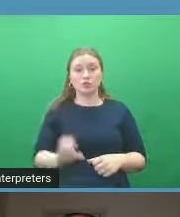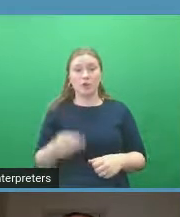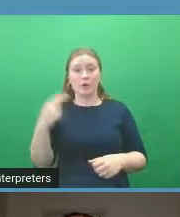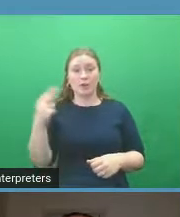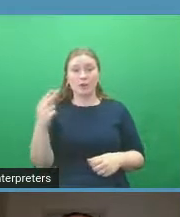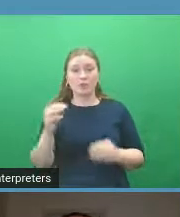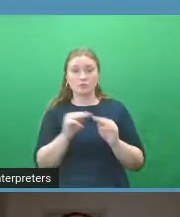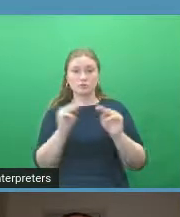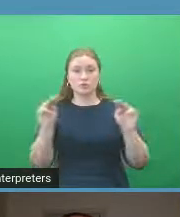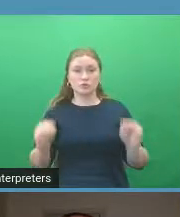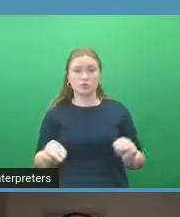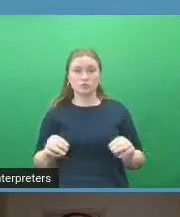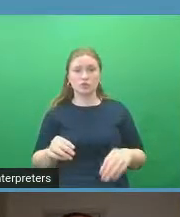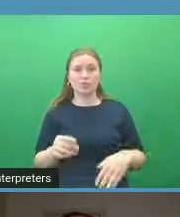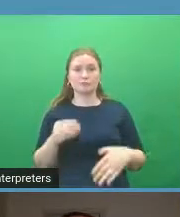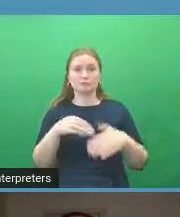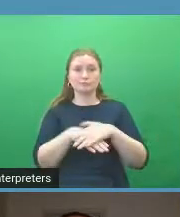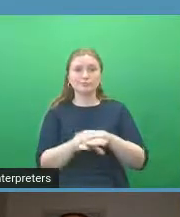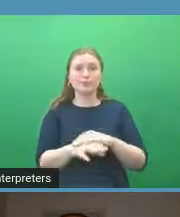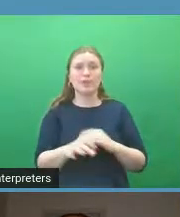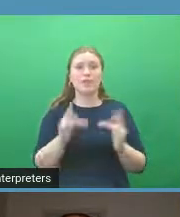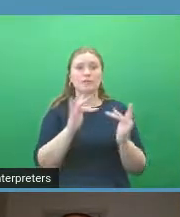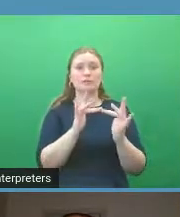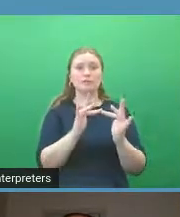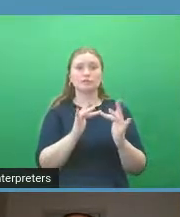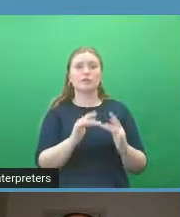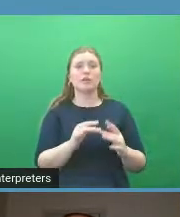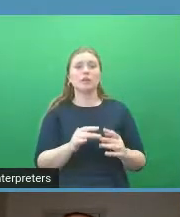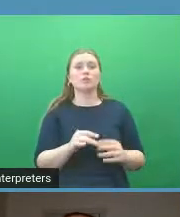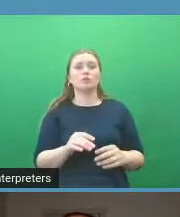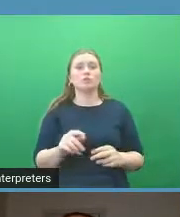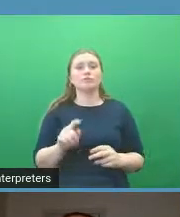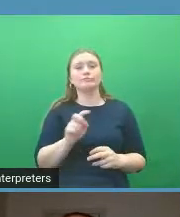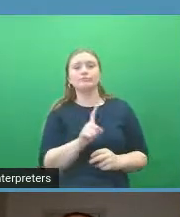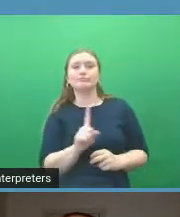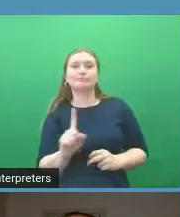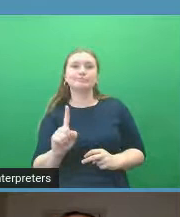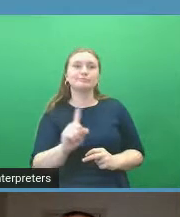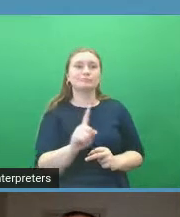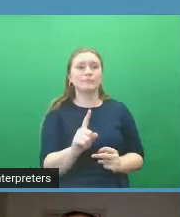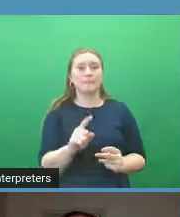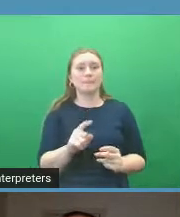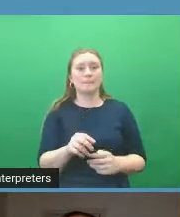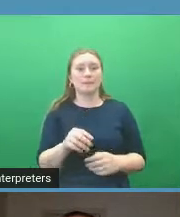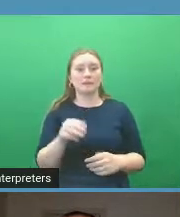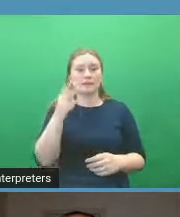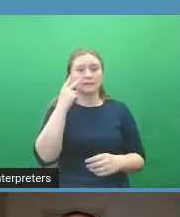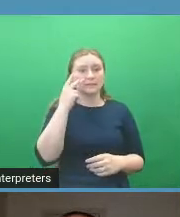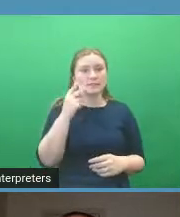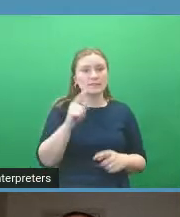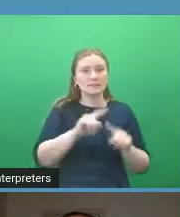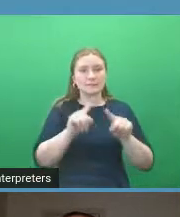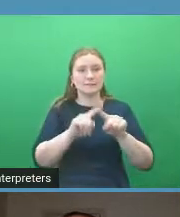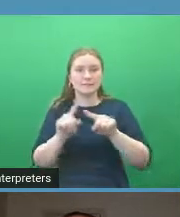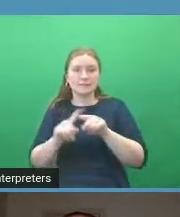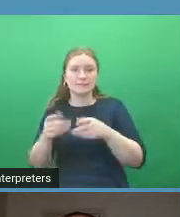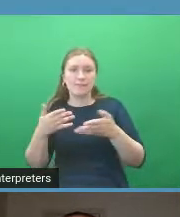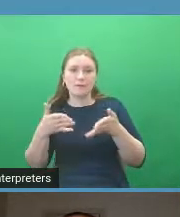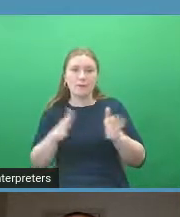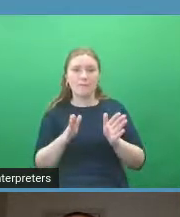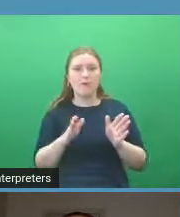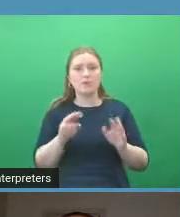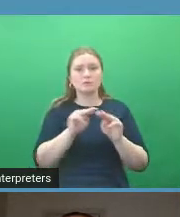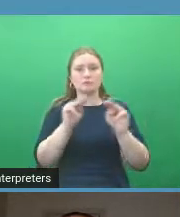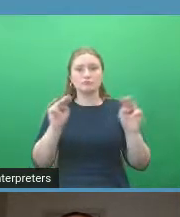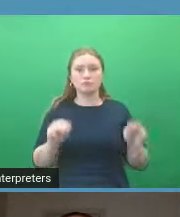take a virtual tour with the director of properties as he leads online visitors through the building's nooks and crannies. The operations and oddities